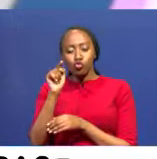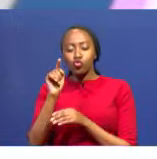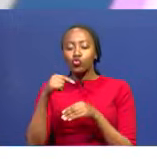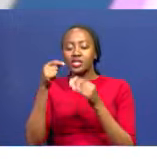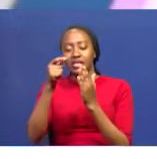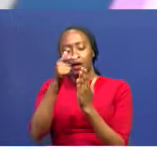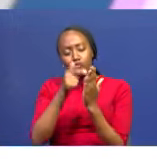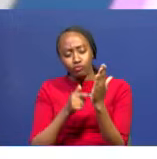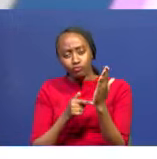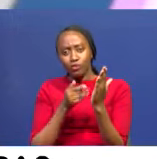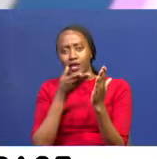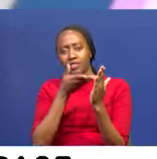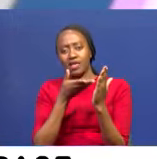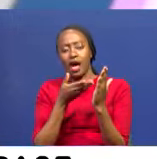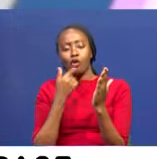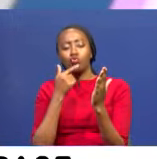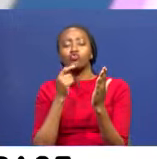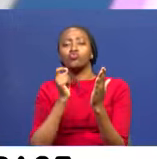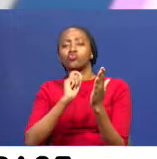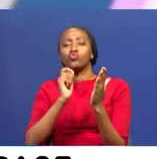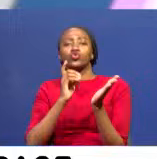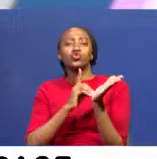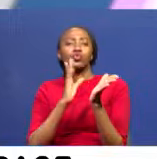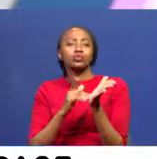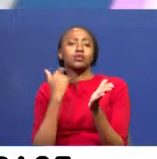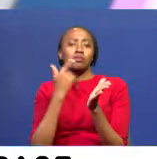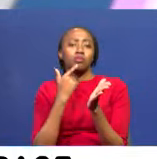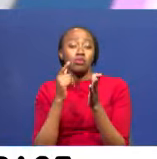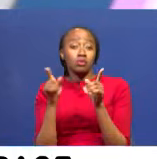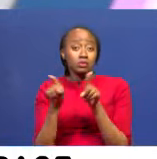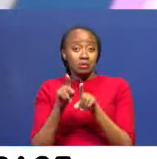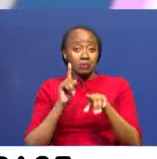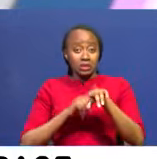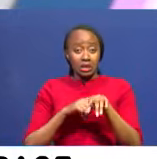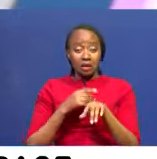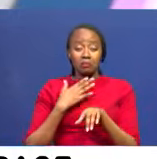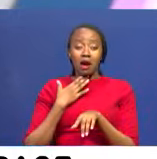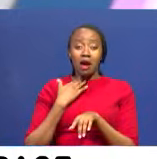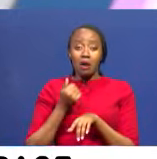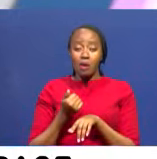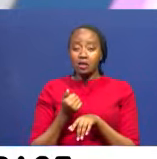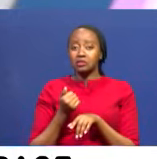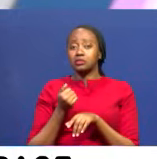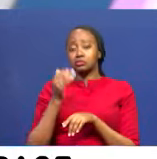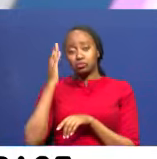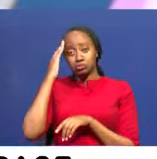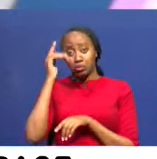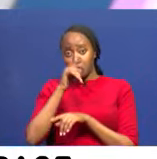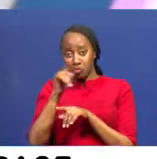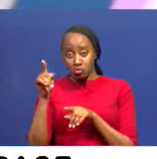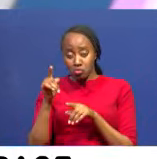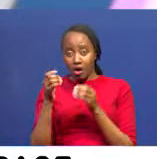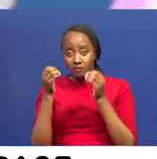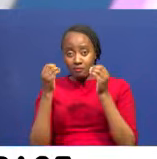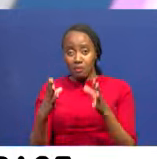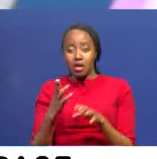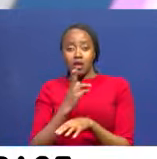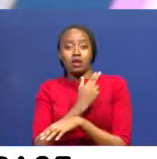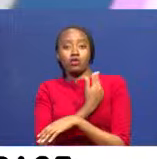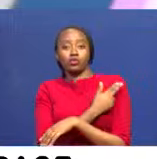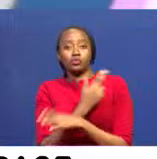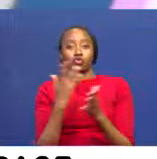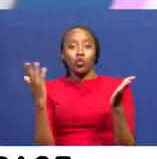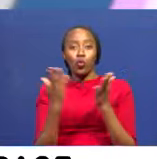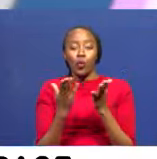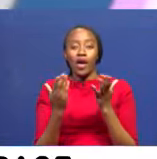as pharmacists, and it's something that we have started in many hospitals especially, we are getting patients going through what you call